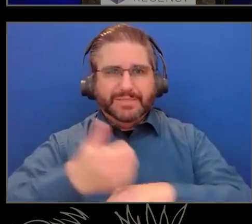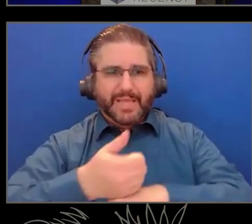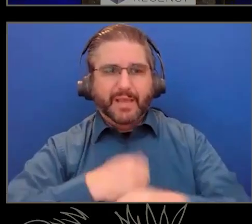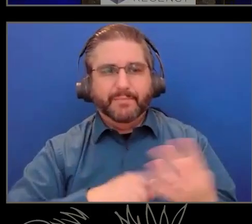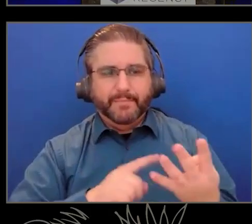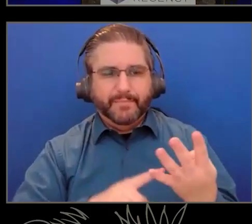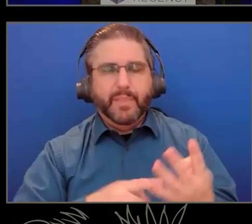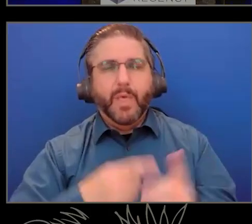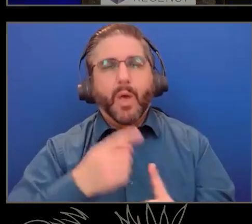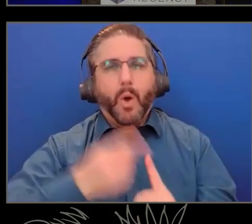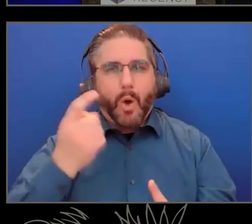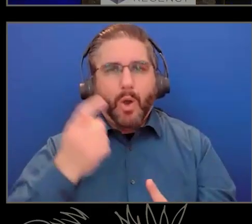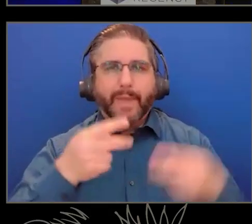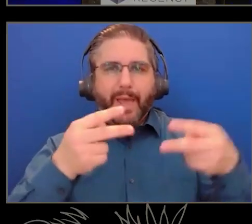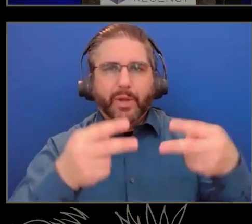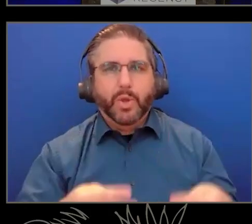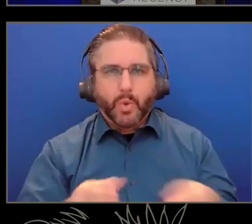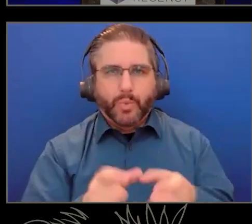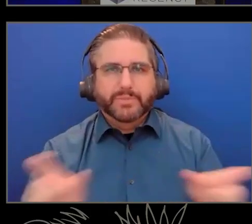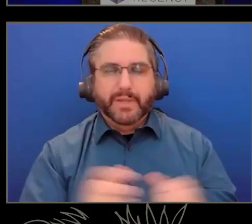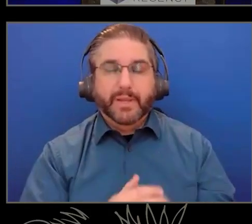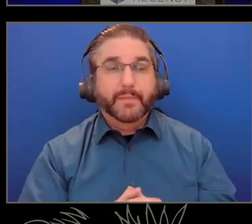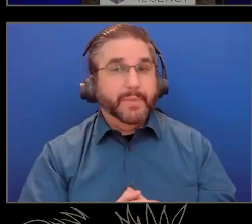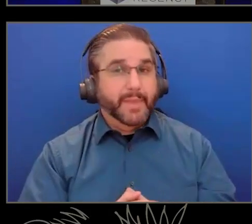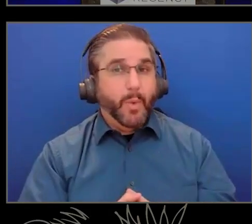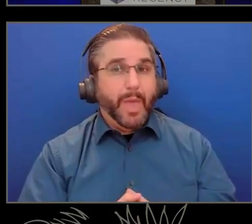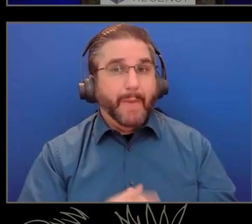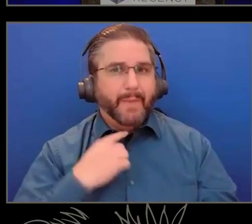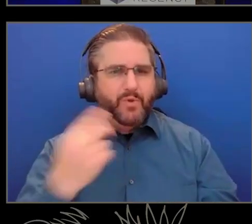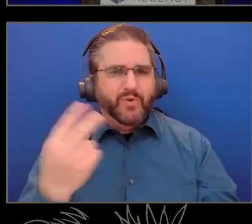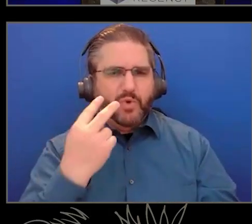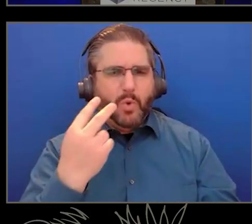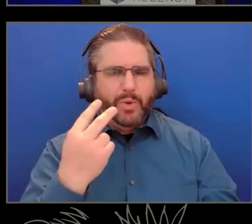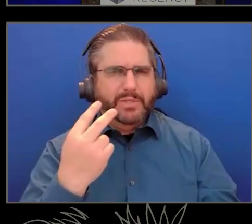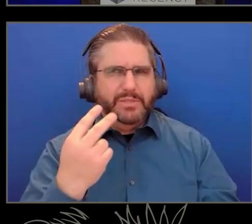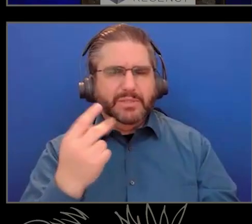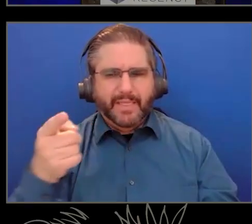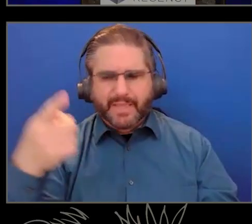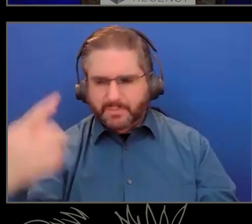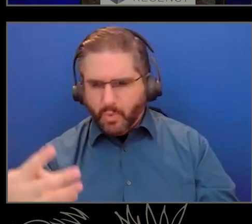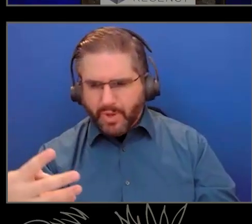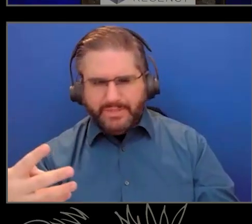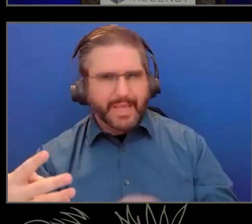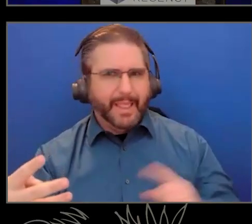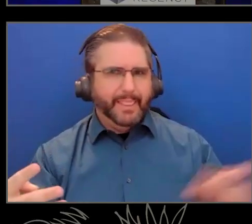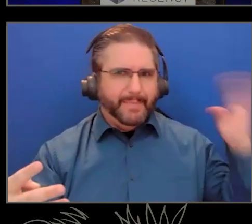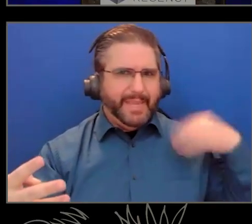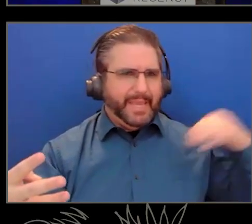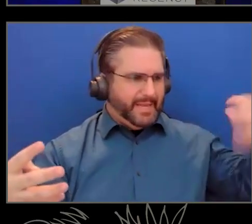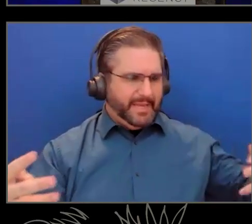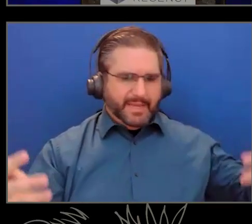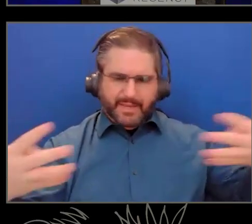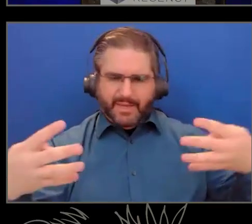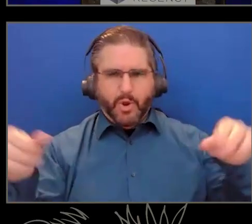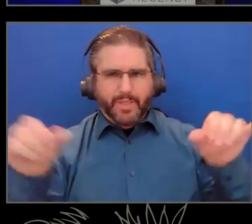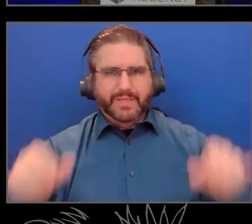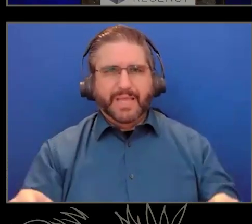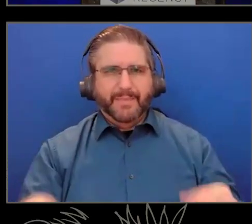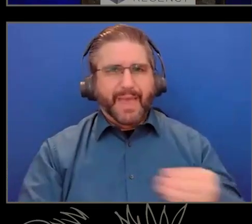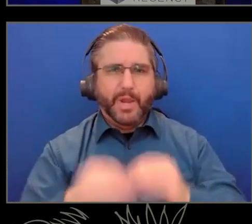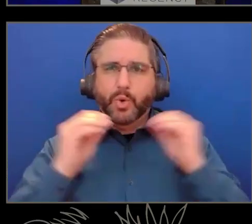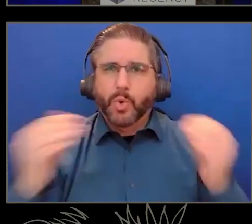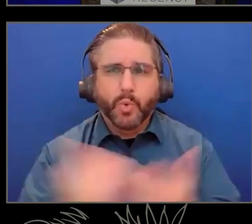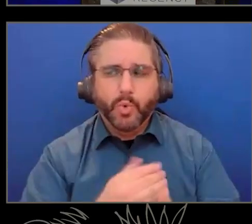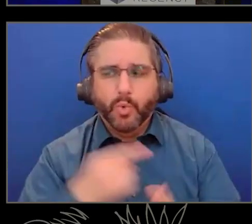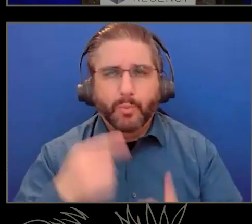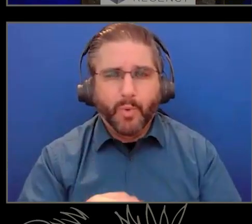automatic code splitting. Now, an astute observer might realize that I've just repeated myself from the very beginning. We've gone full circle, and I've made no new points. When I shared this